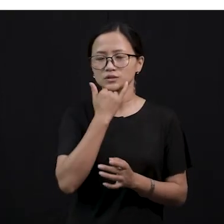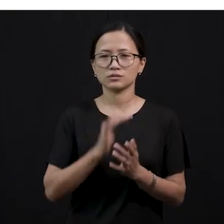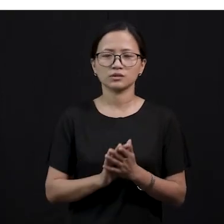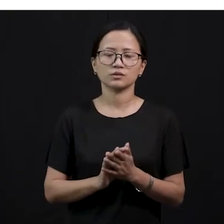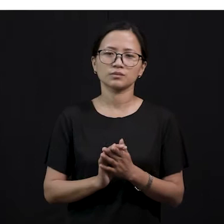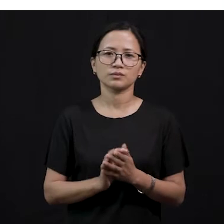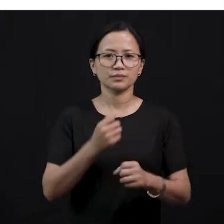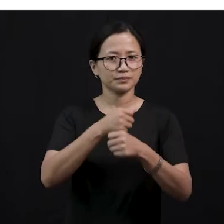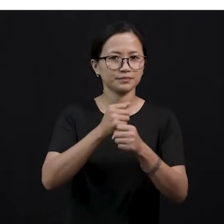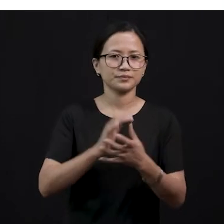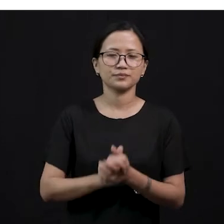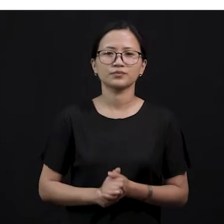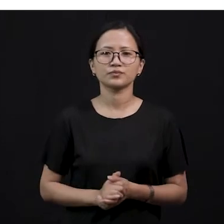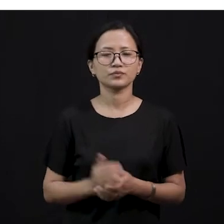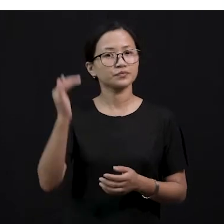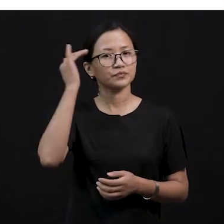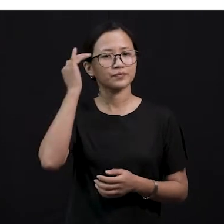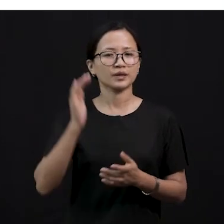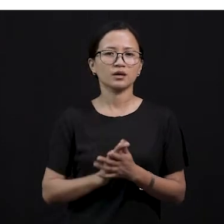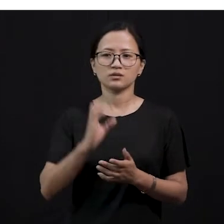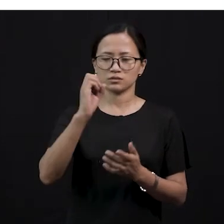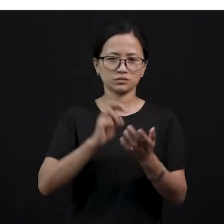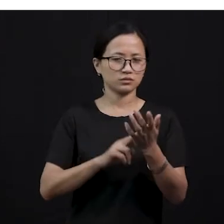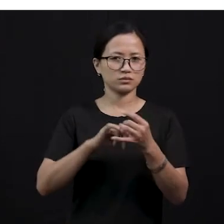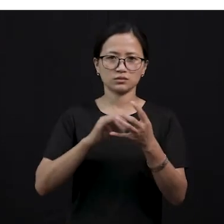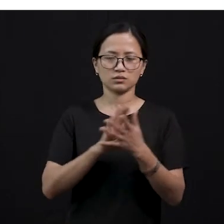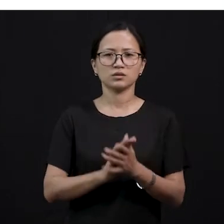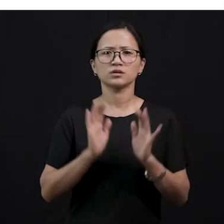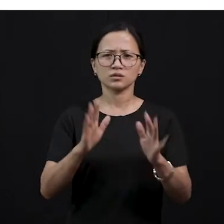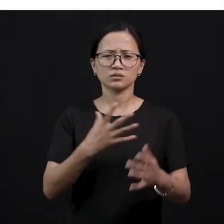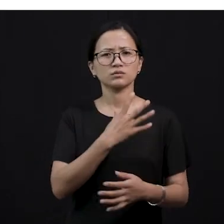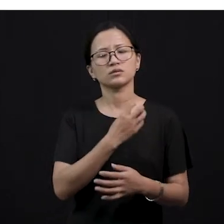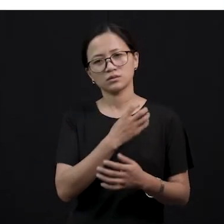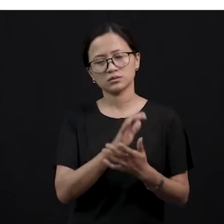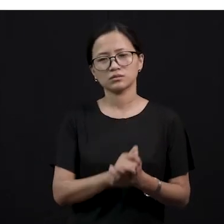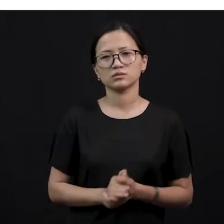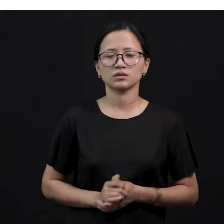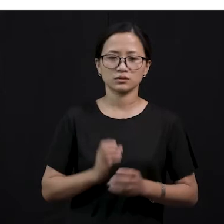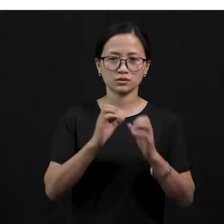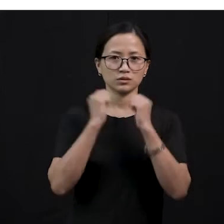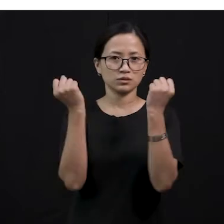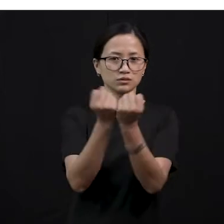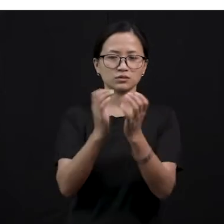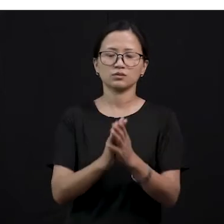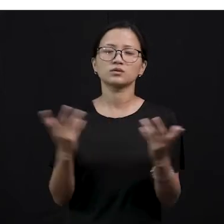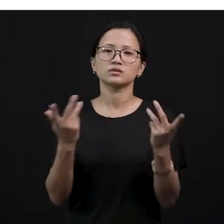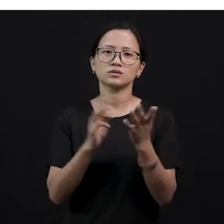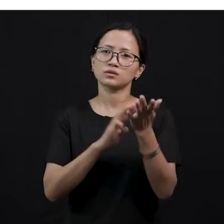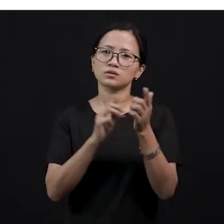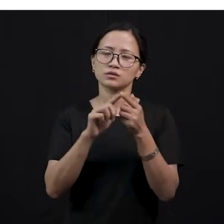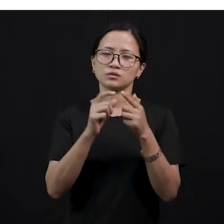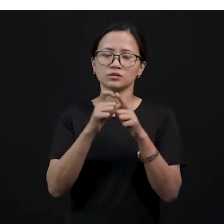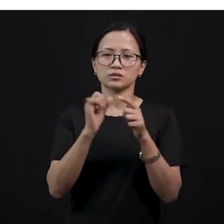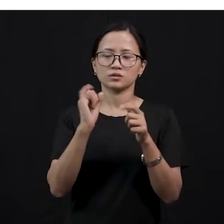committed while knowing consciously that it is going to hurt the society, that is what the media is